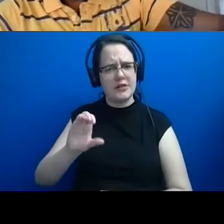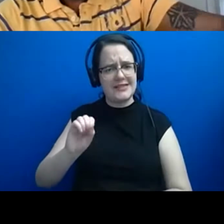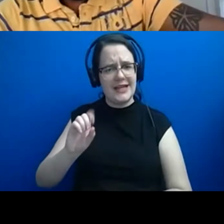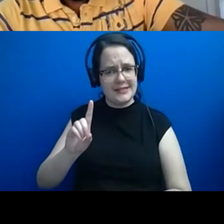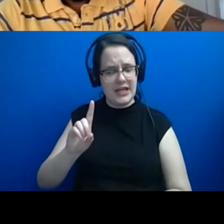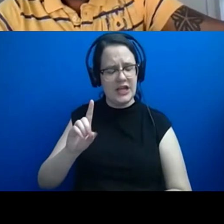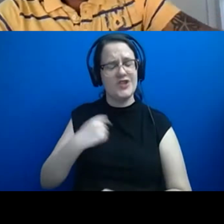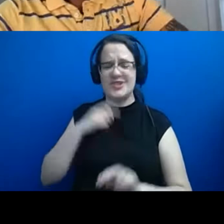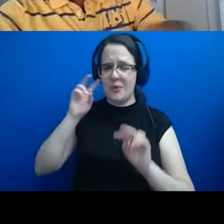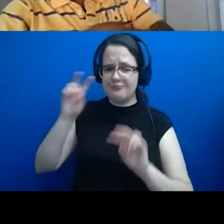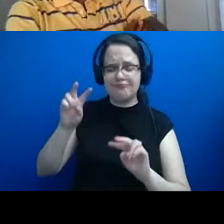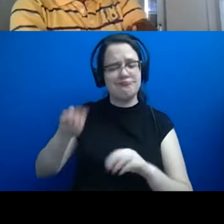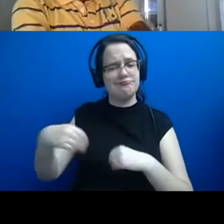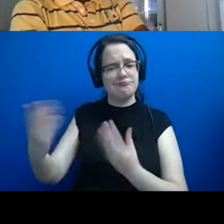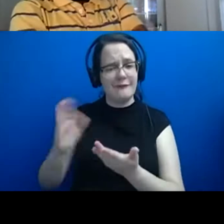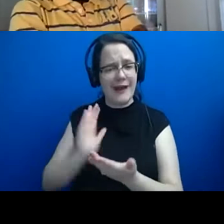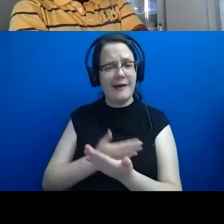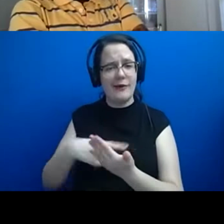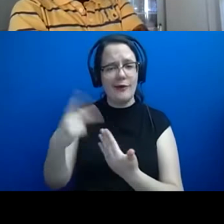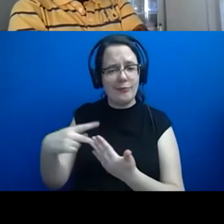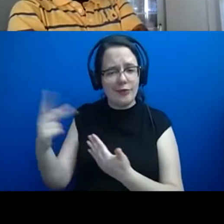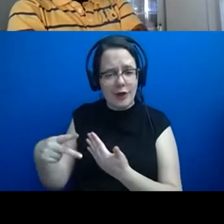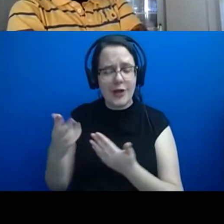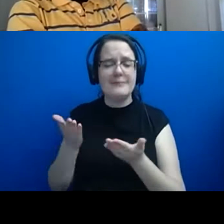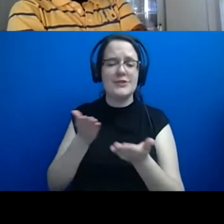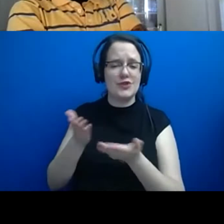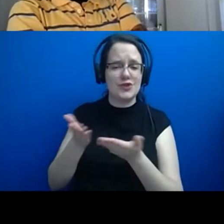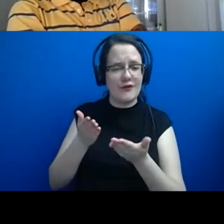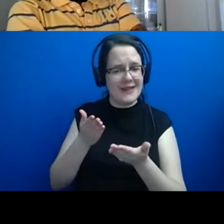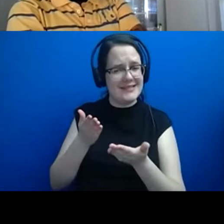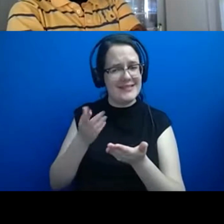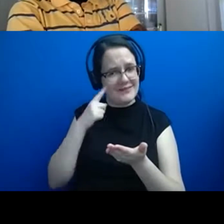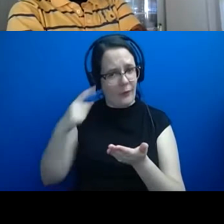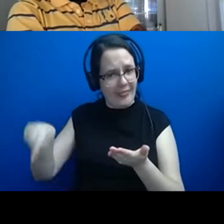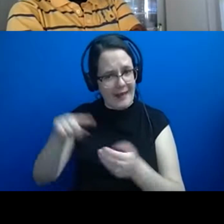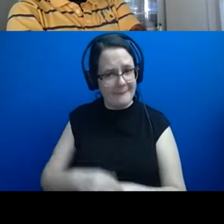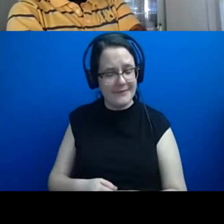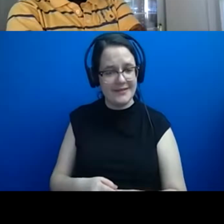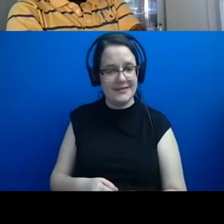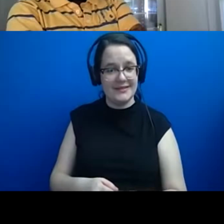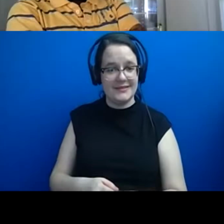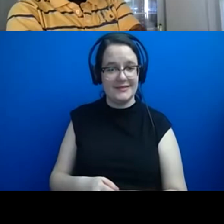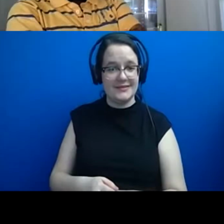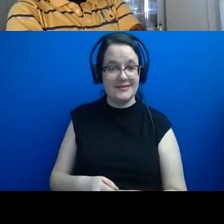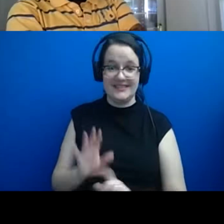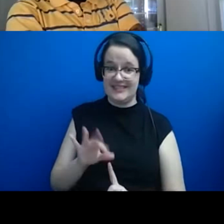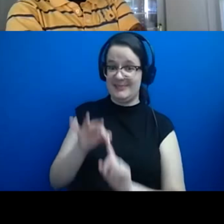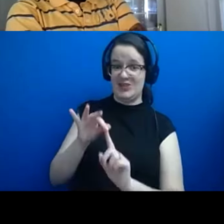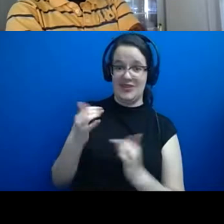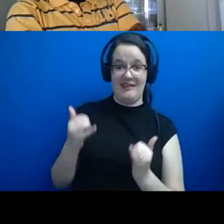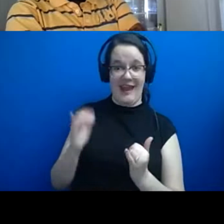able to provide our programs and services, especially as our capacity as an